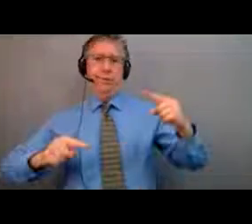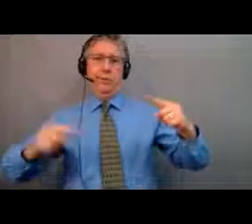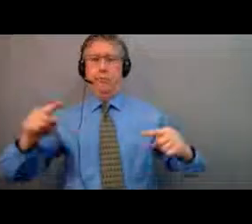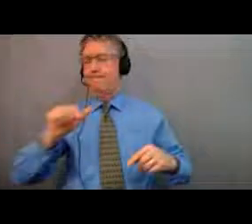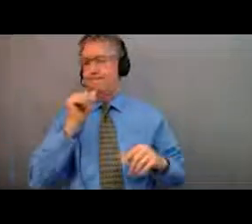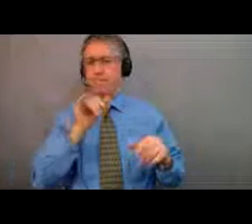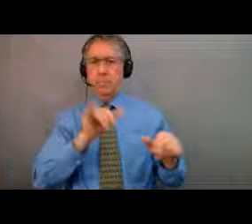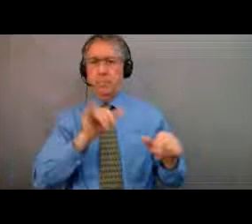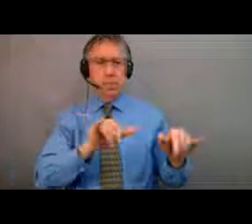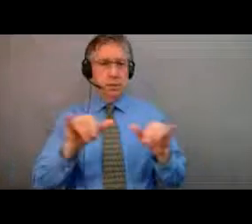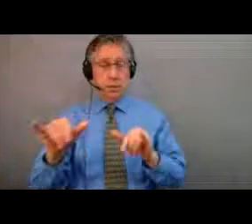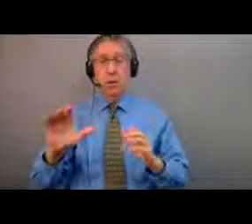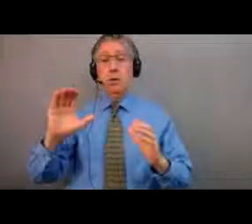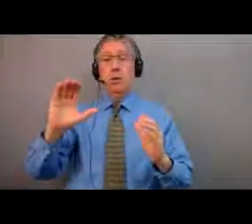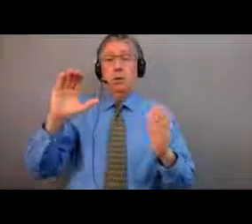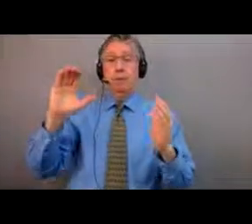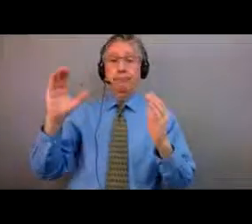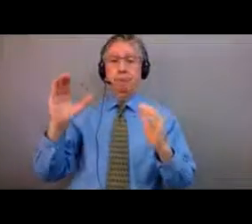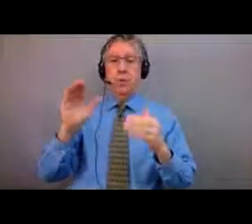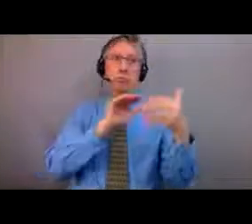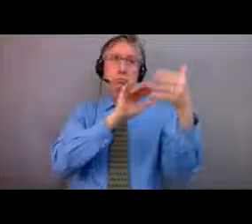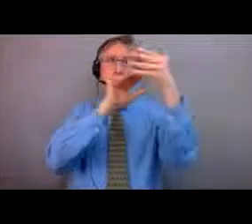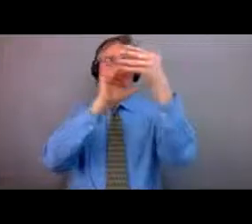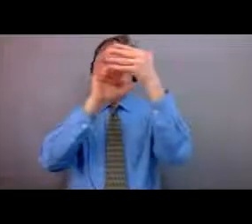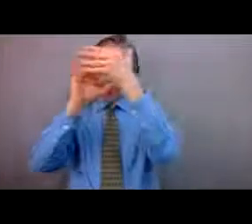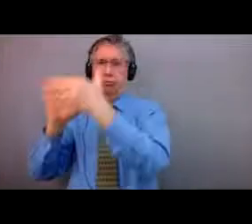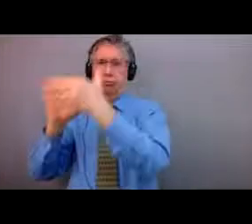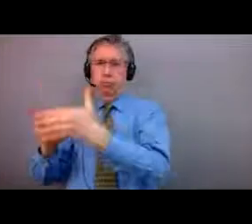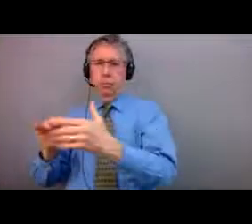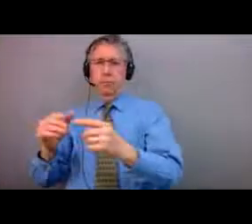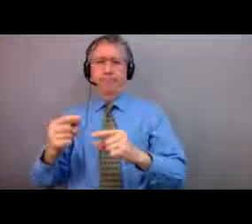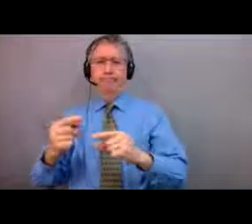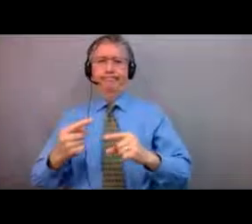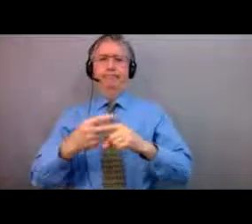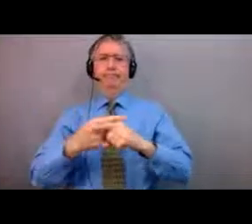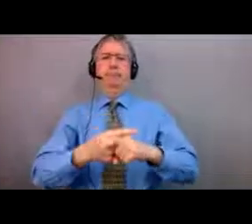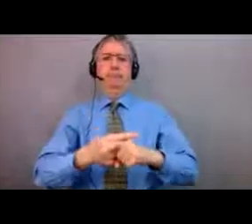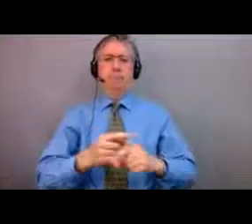the global mean from the observations. Next slide, please.